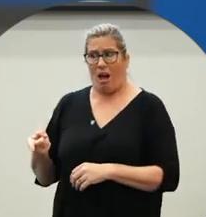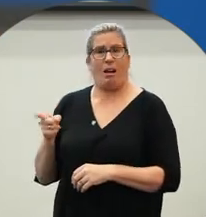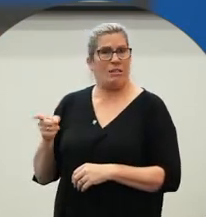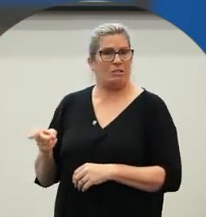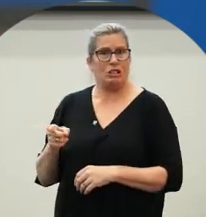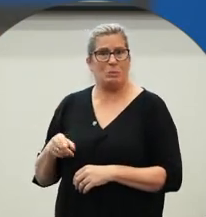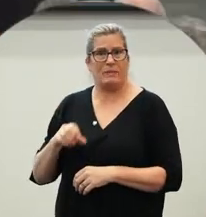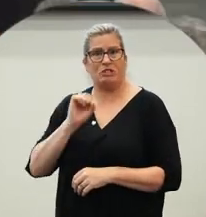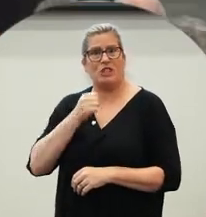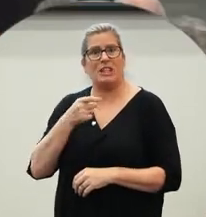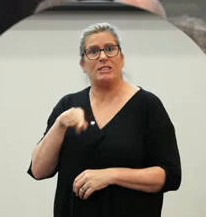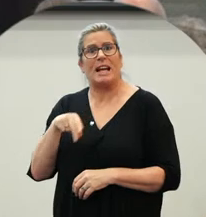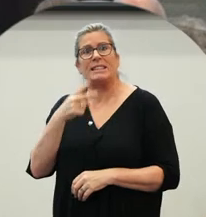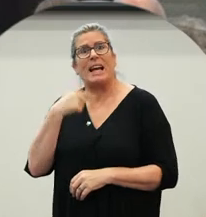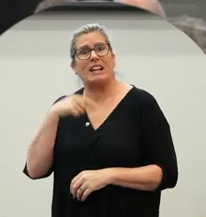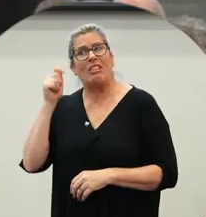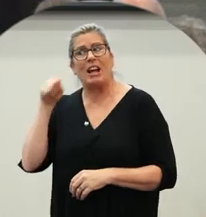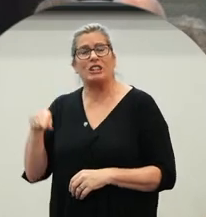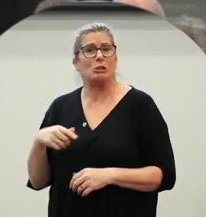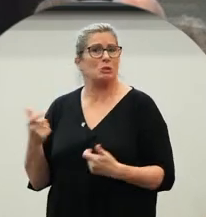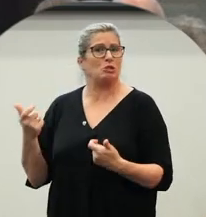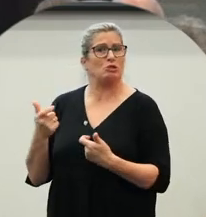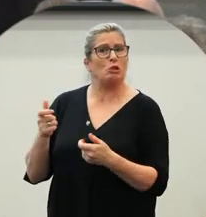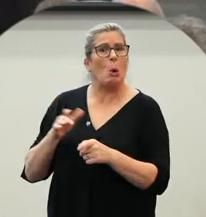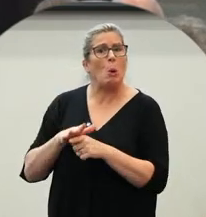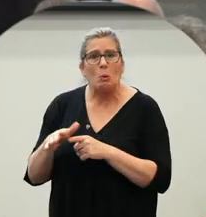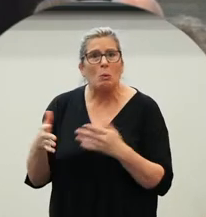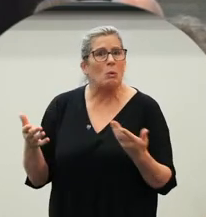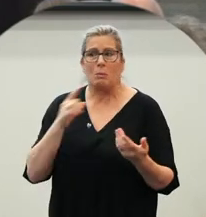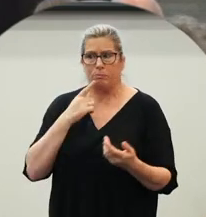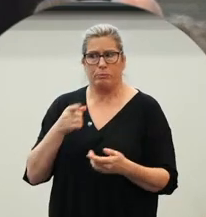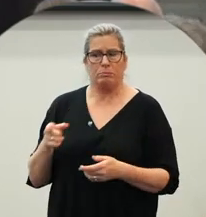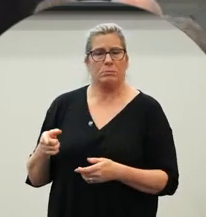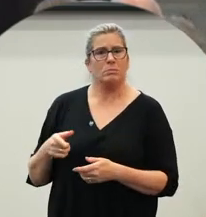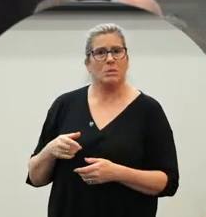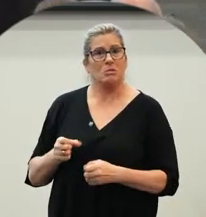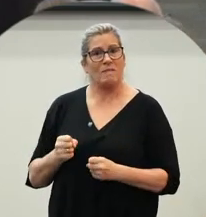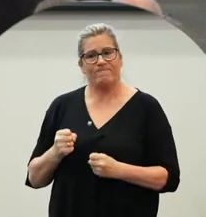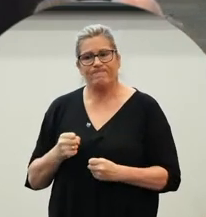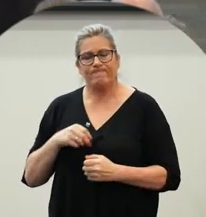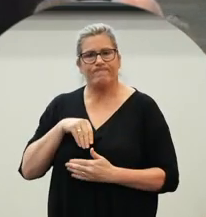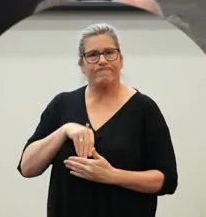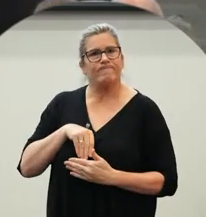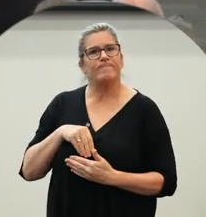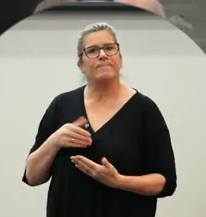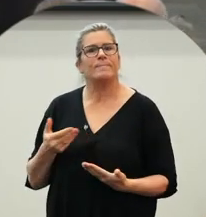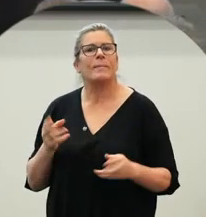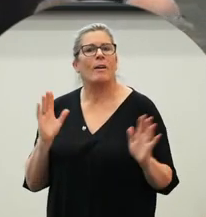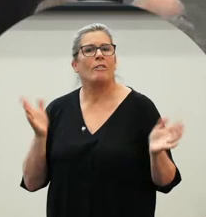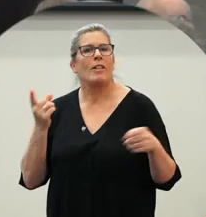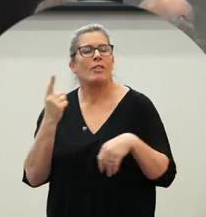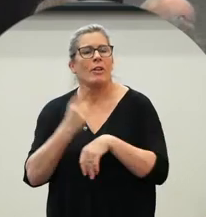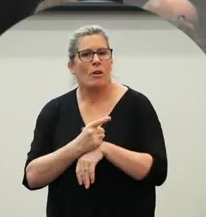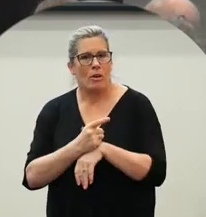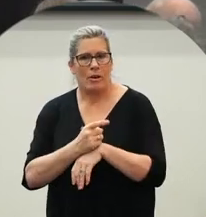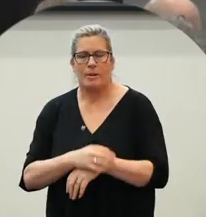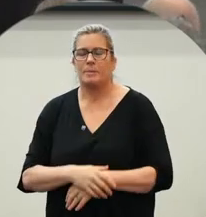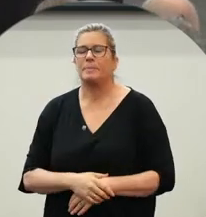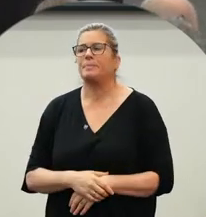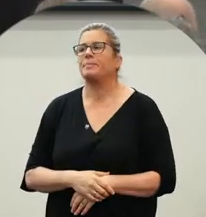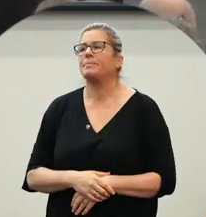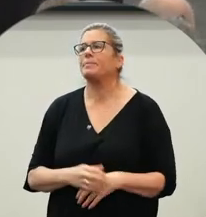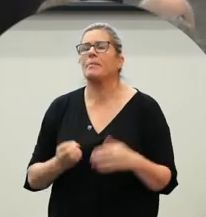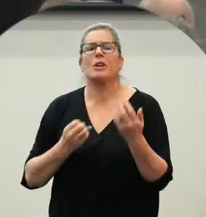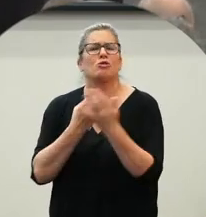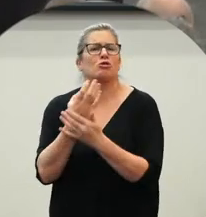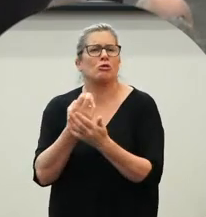night. He thought maybe she was being a little glib, but there was kind of a steel there. There's a description later in the book, I